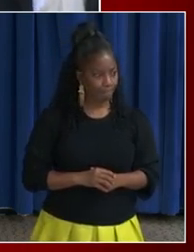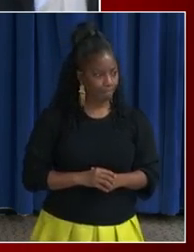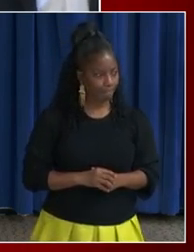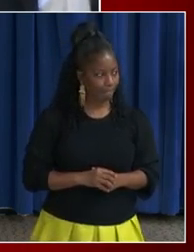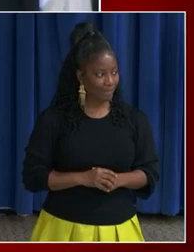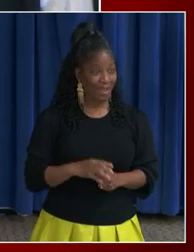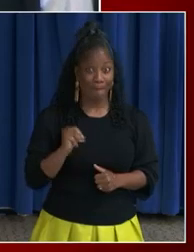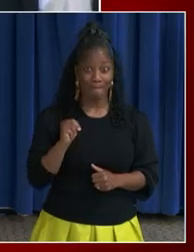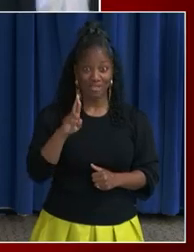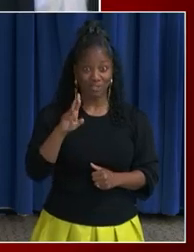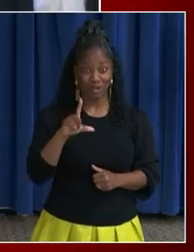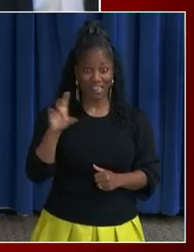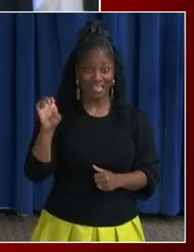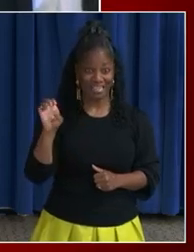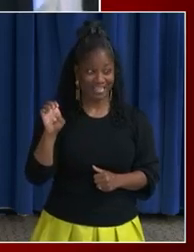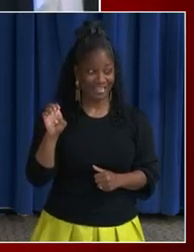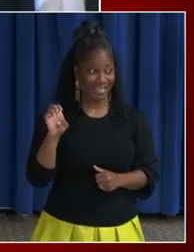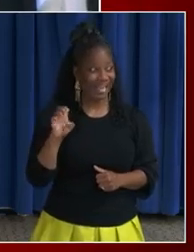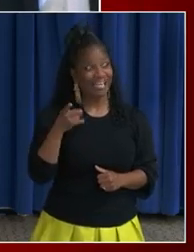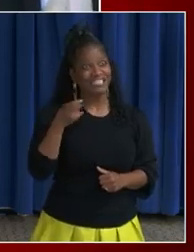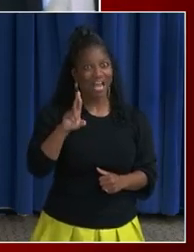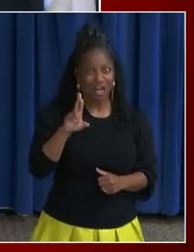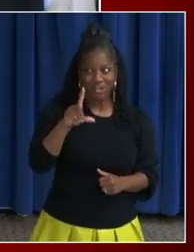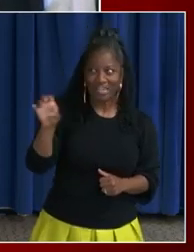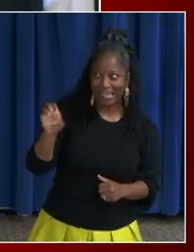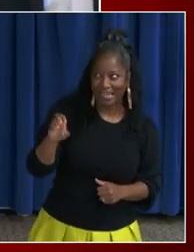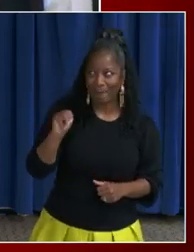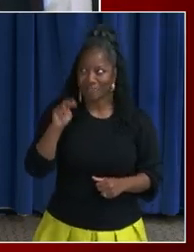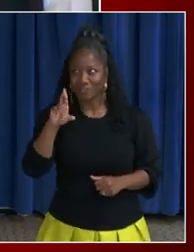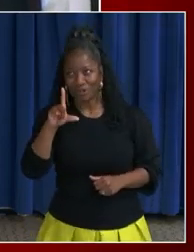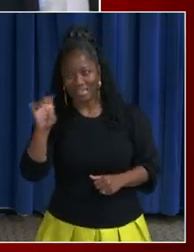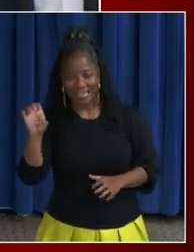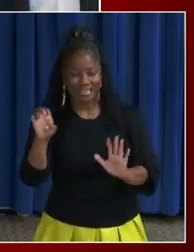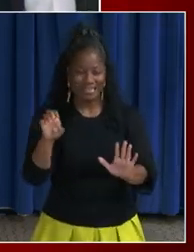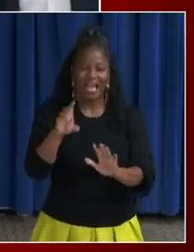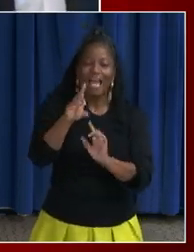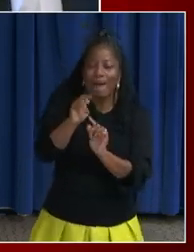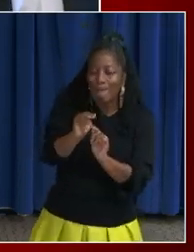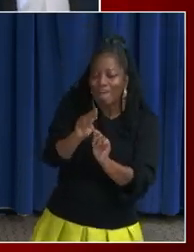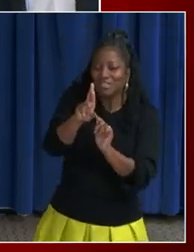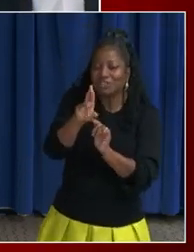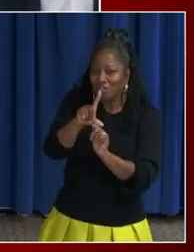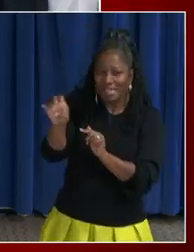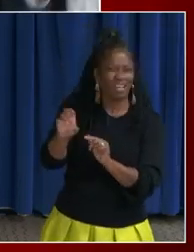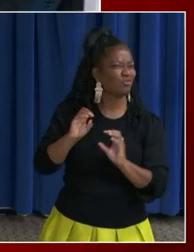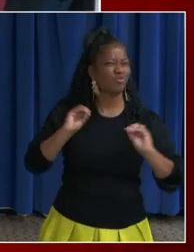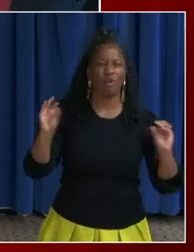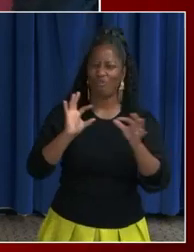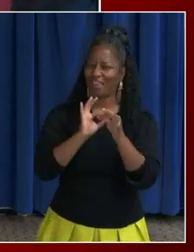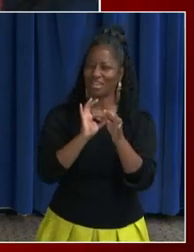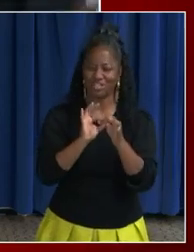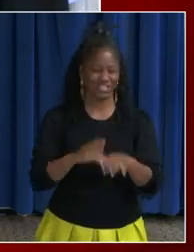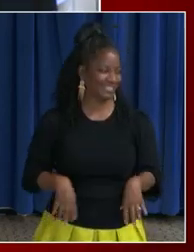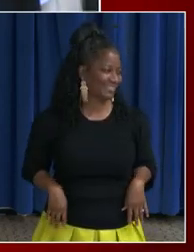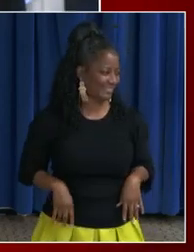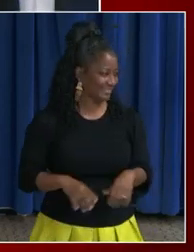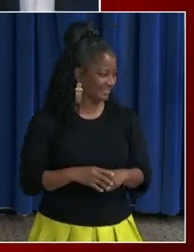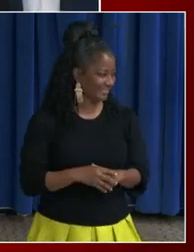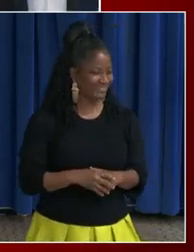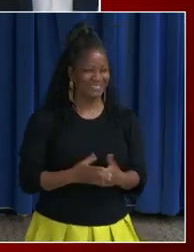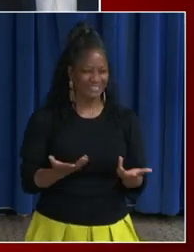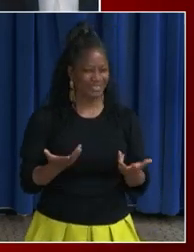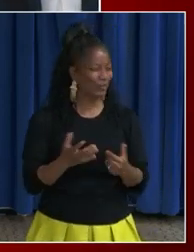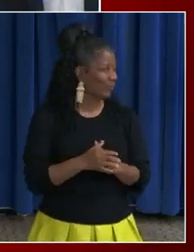Mr. Lee. The Dr. Lee behind me and Mr. Lee behind me. Lots of No Lees. relation. We're trying to economize